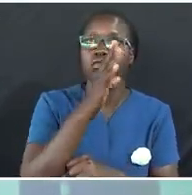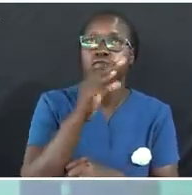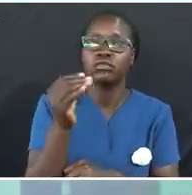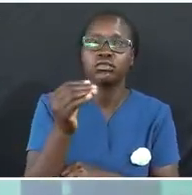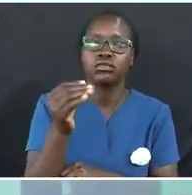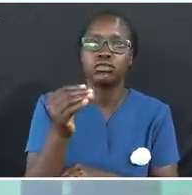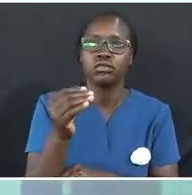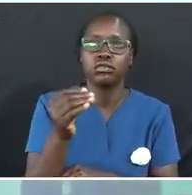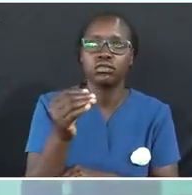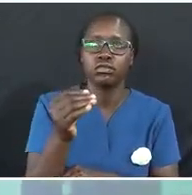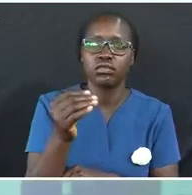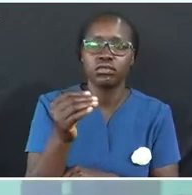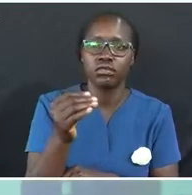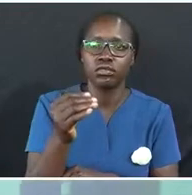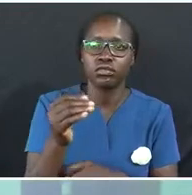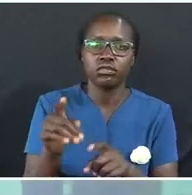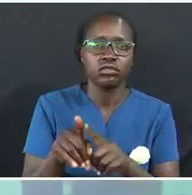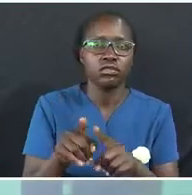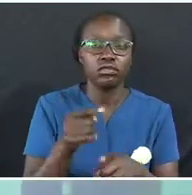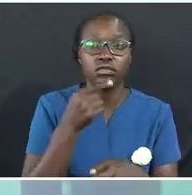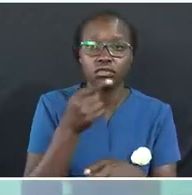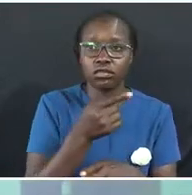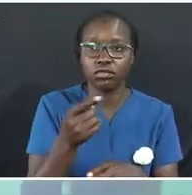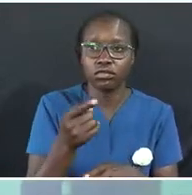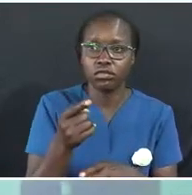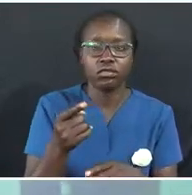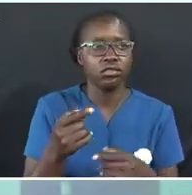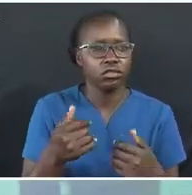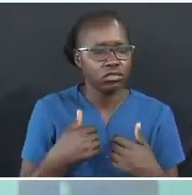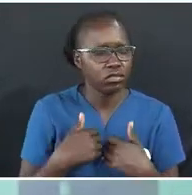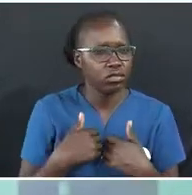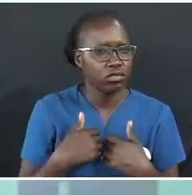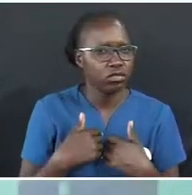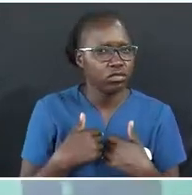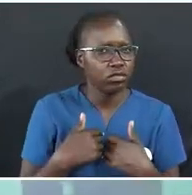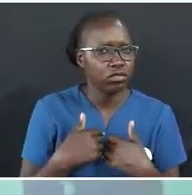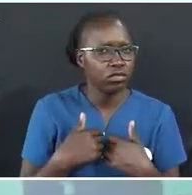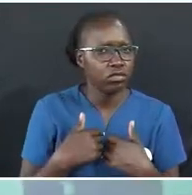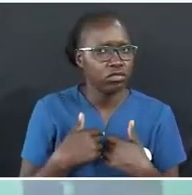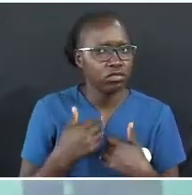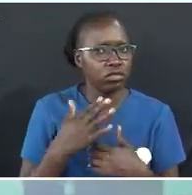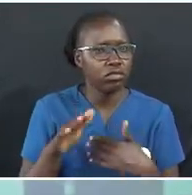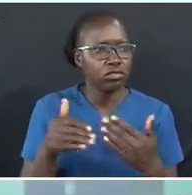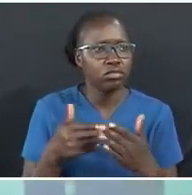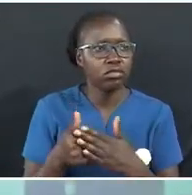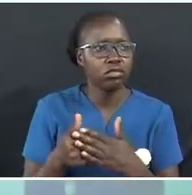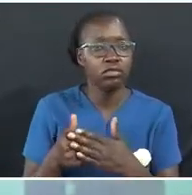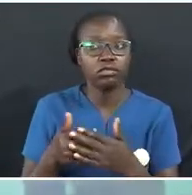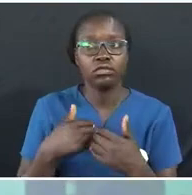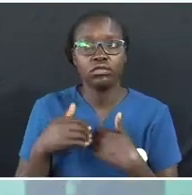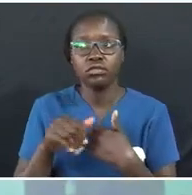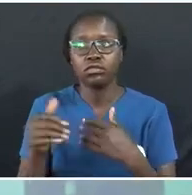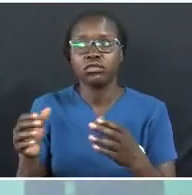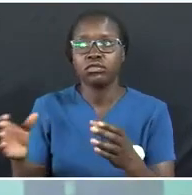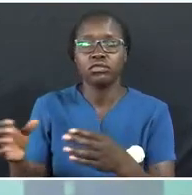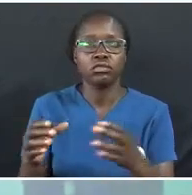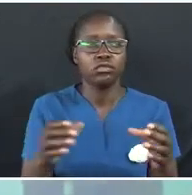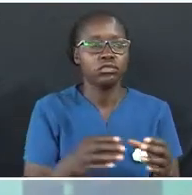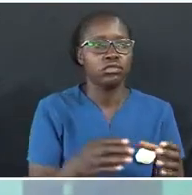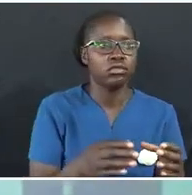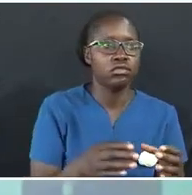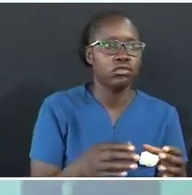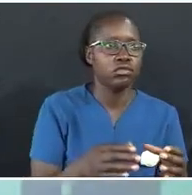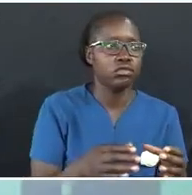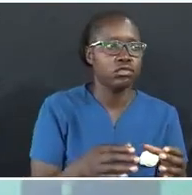one, within a very short time, I'm telling you, you could be only be asking, where shall we open other congregations? Because this church and this compound